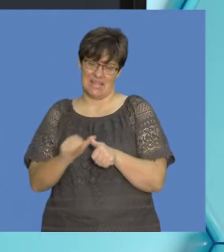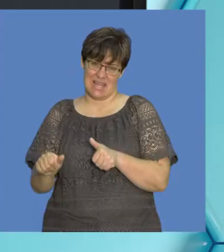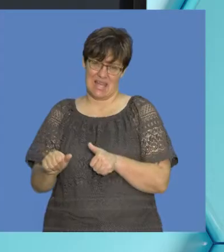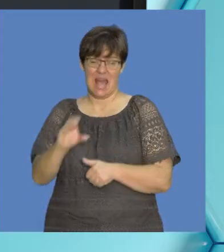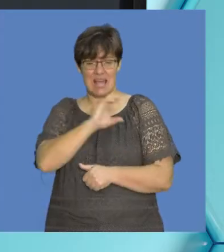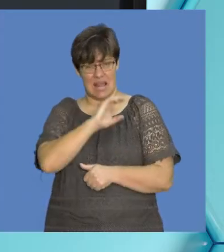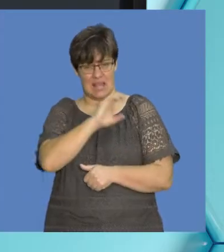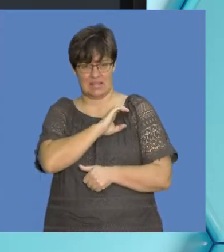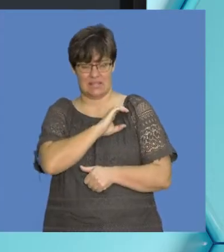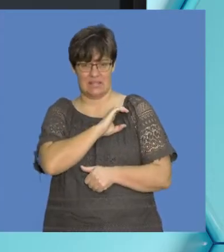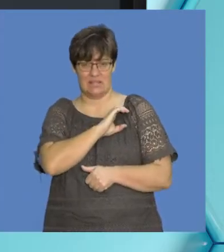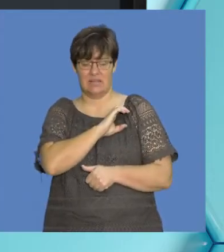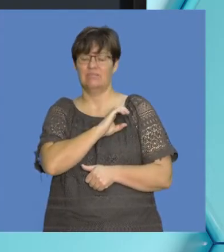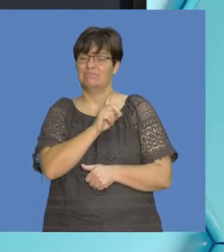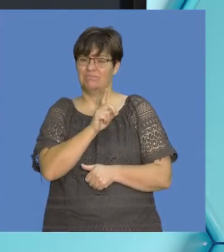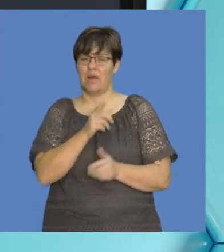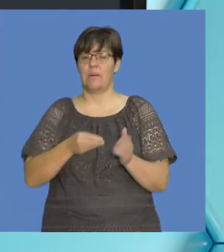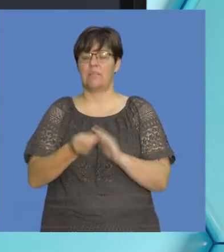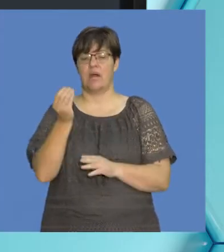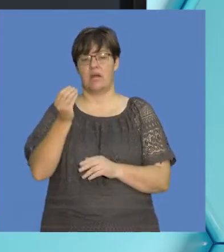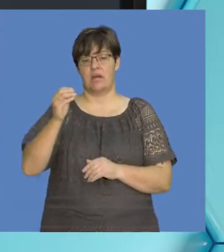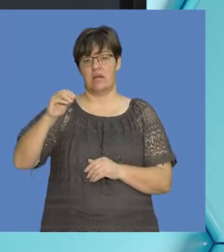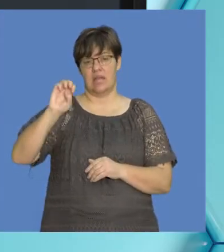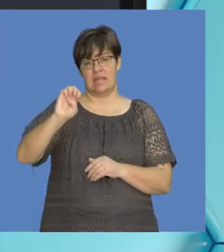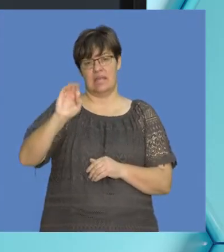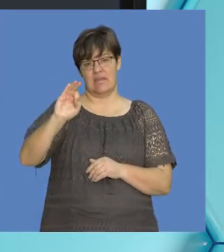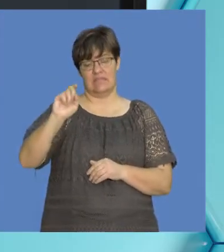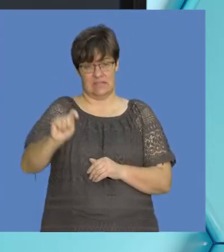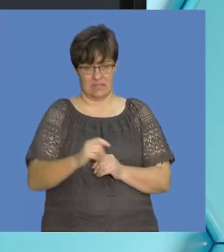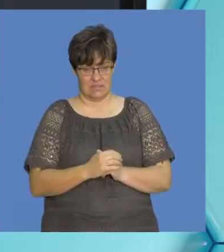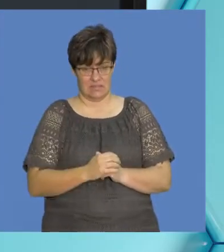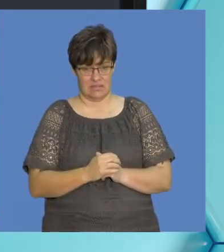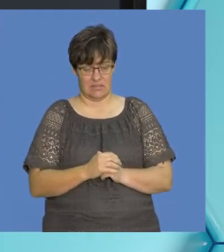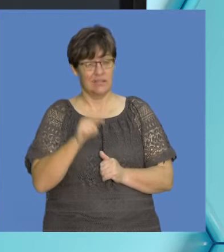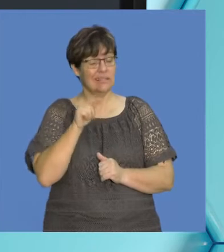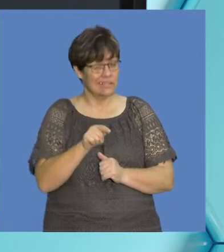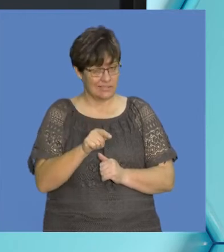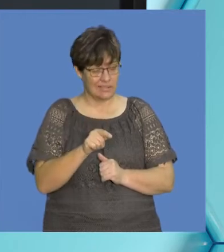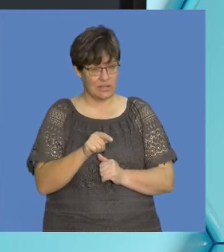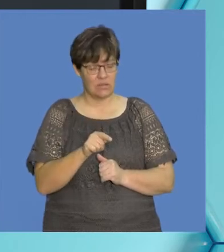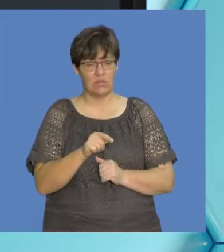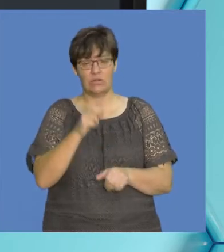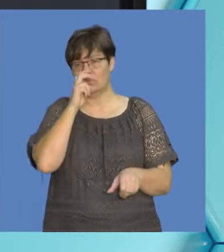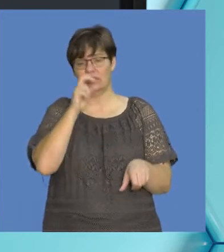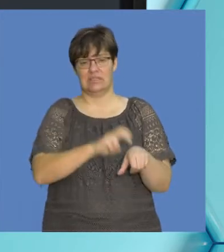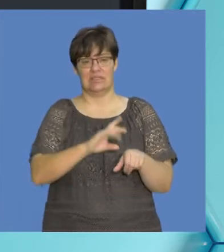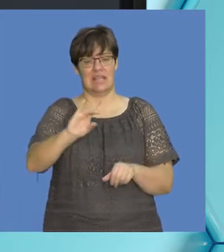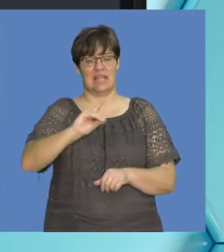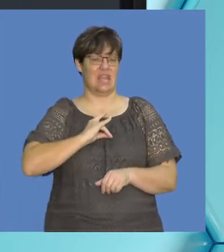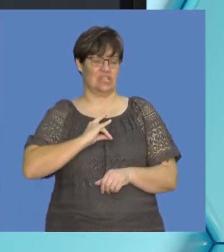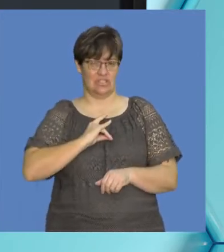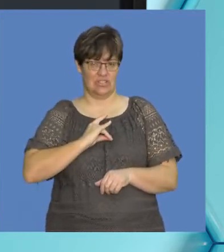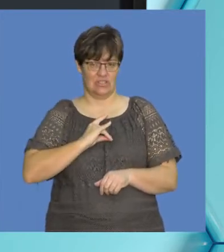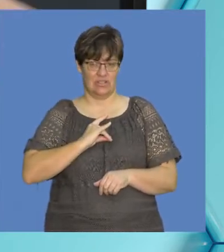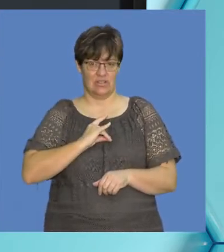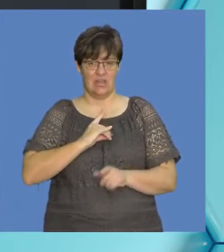your clients to rather pay you by EFT. In that way, you don't have to receive the cash and